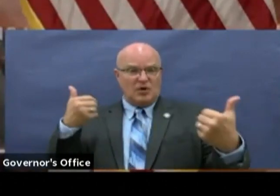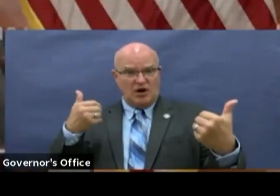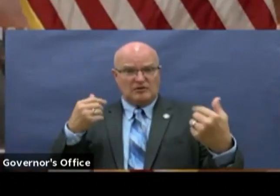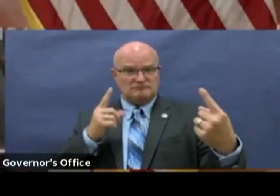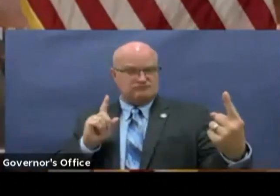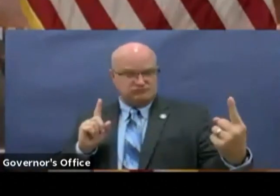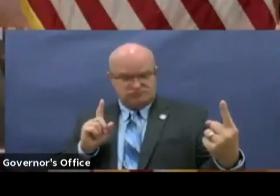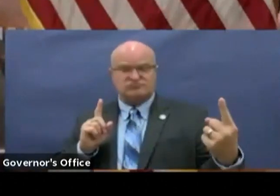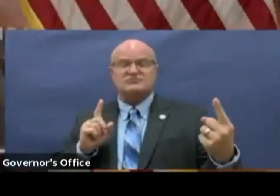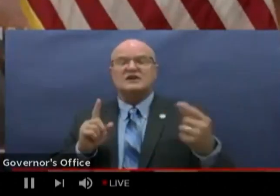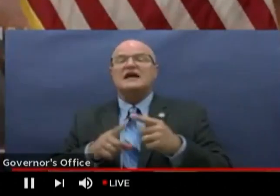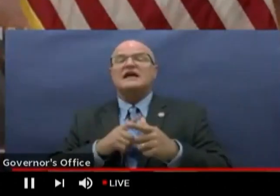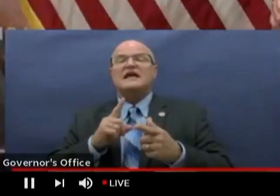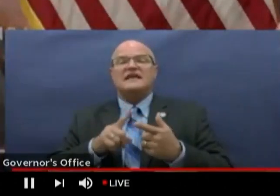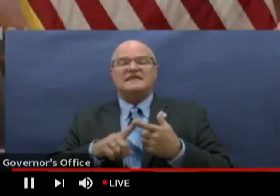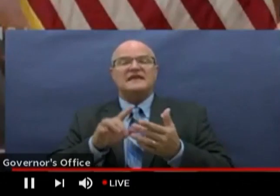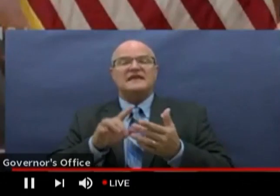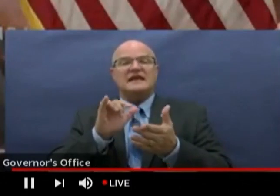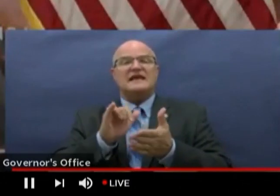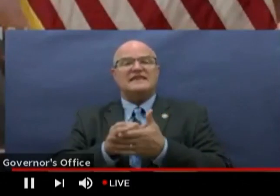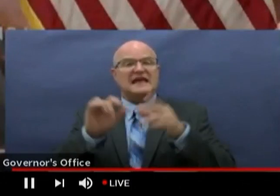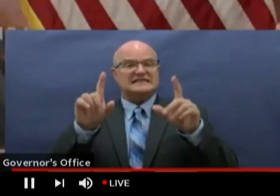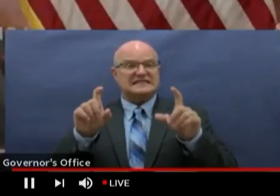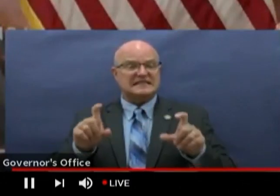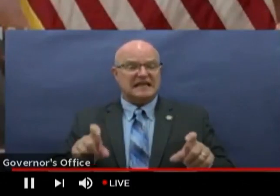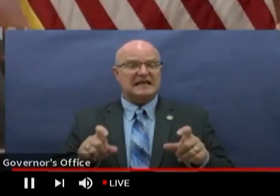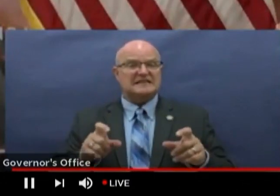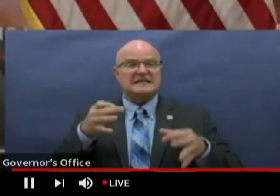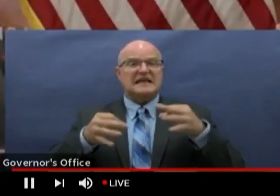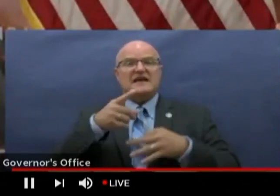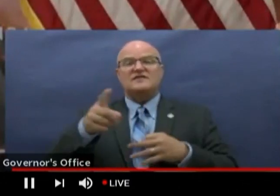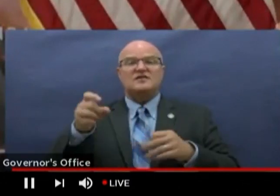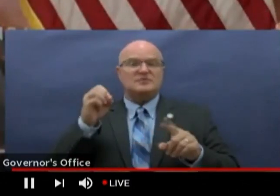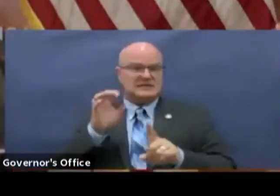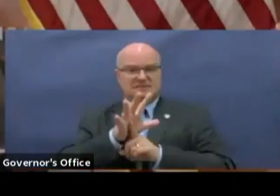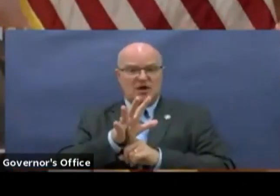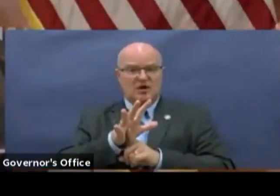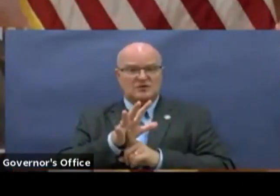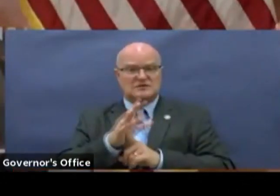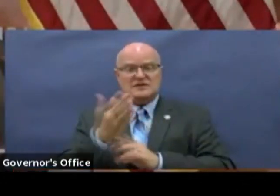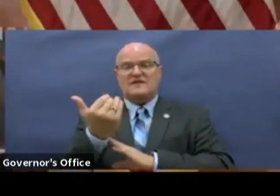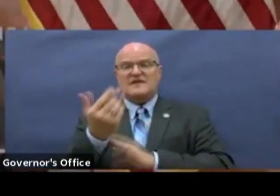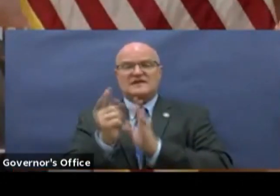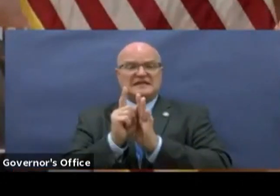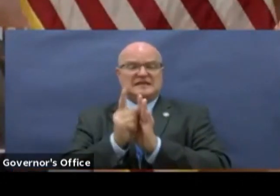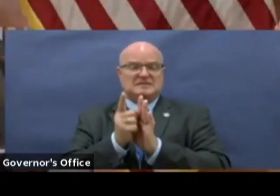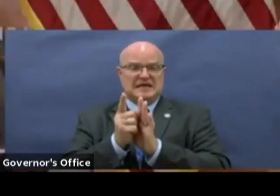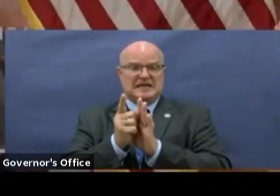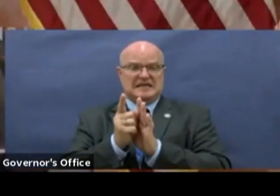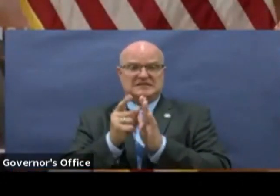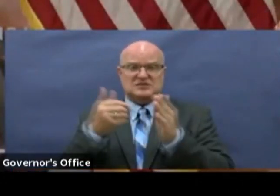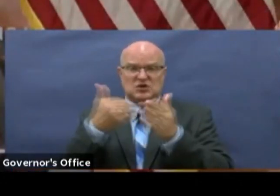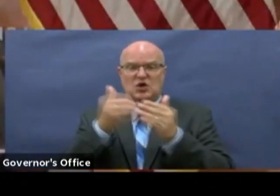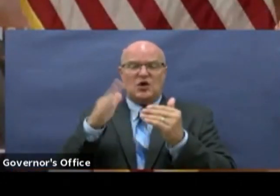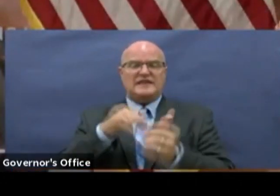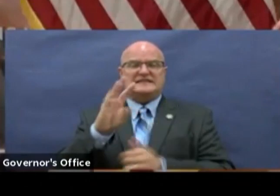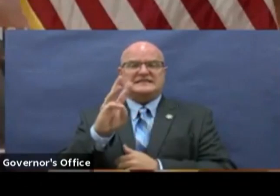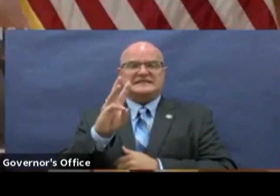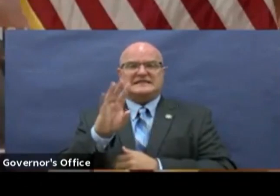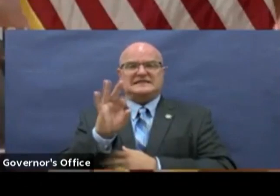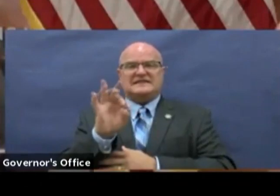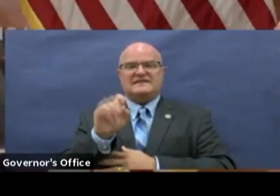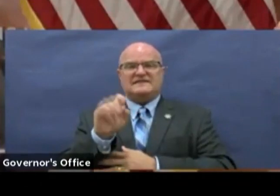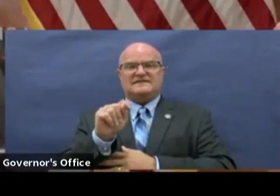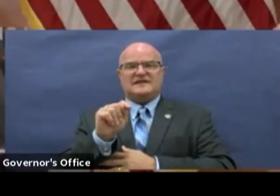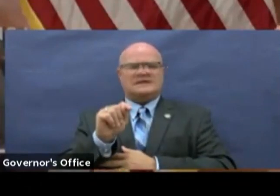then that's the test as to whether you've been exposed. 15 minutes closer than 6 feet.